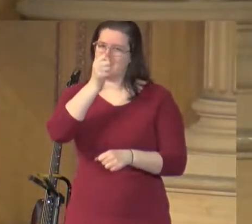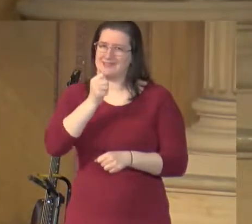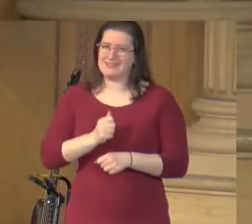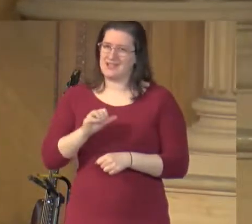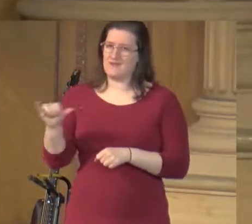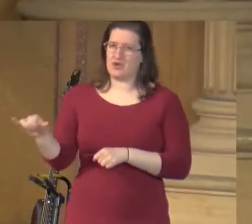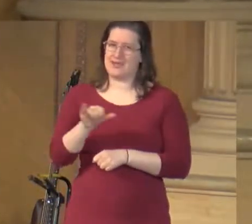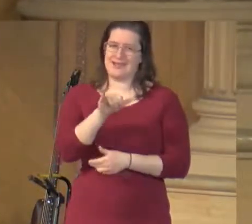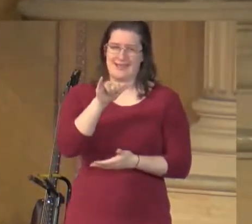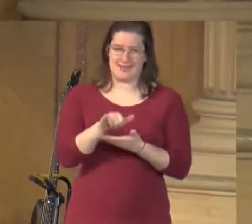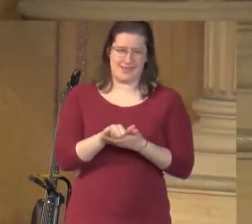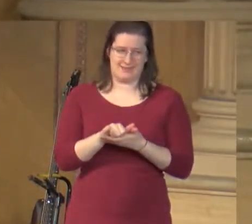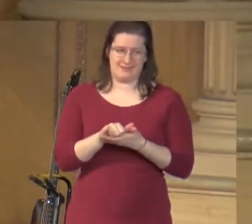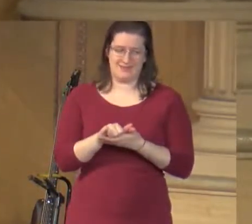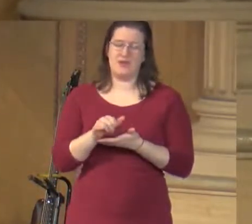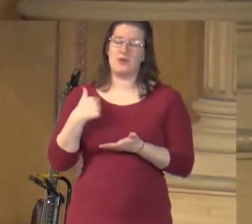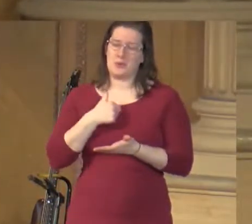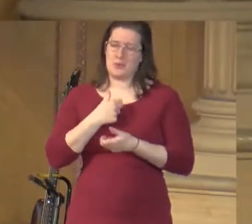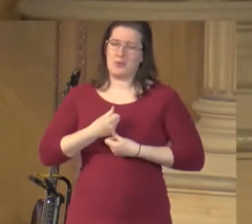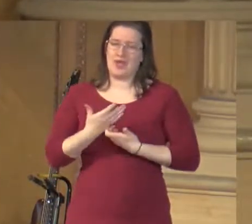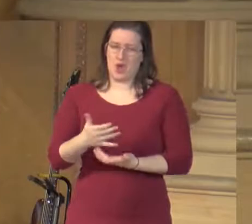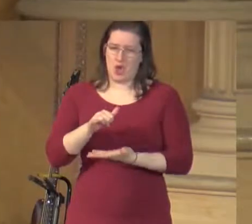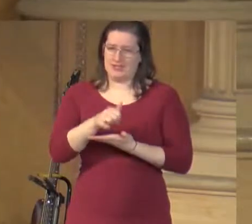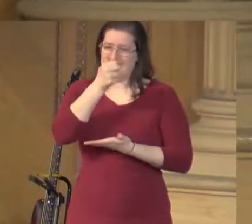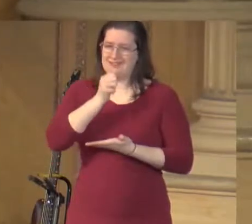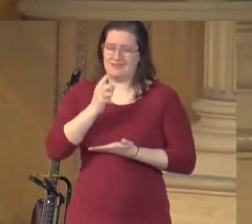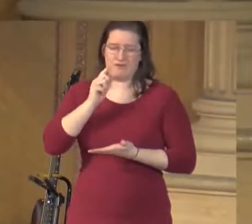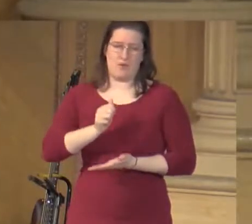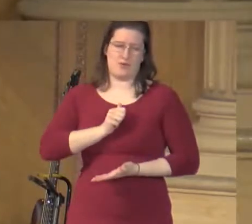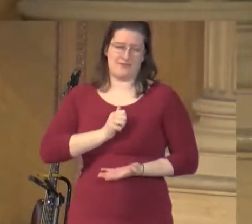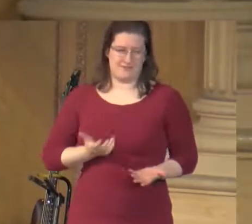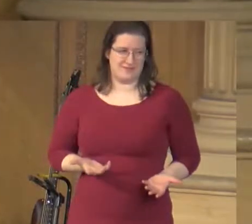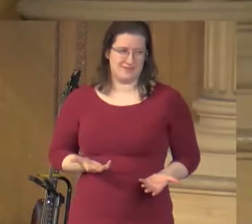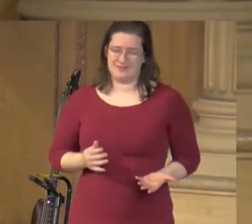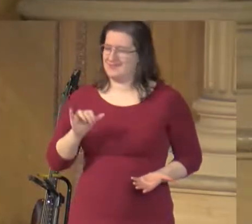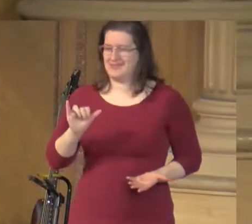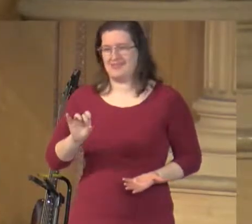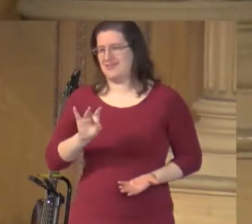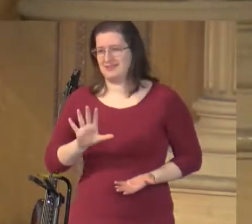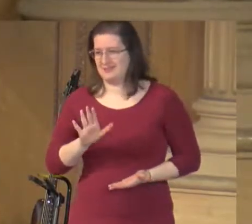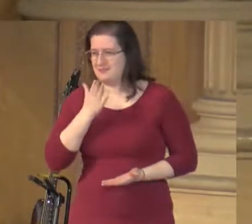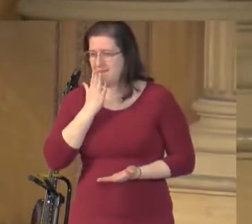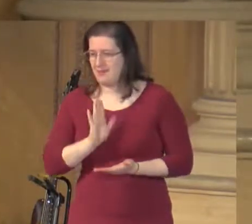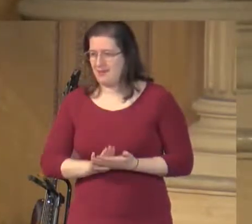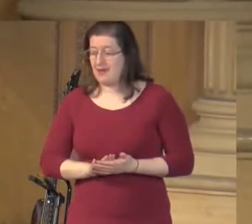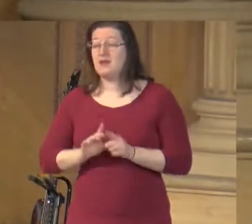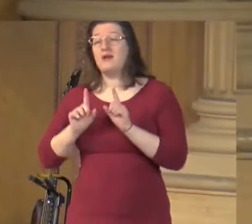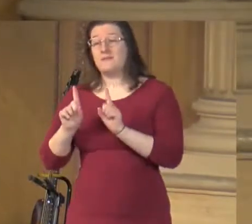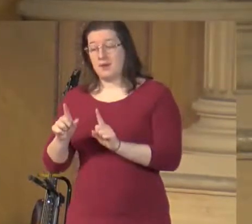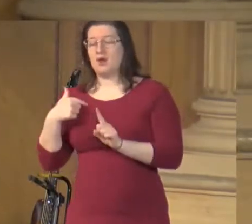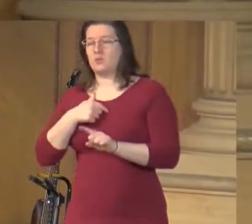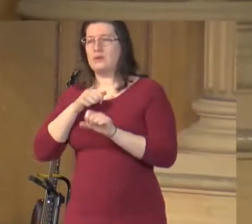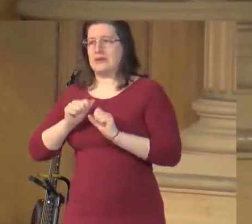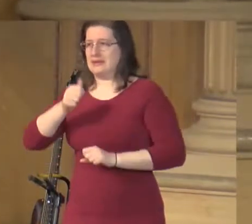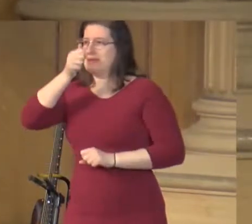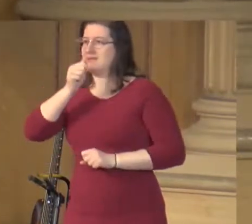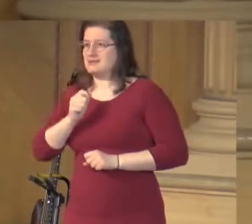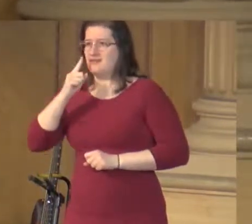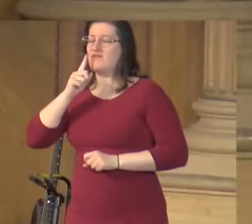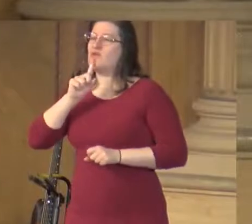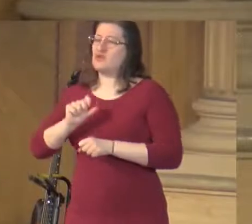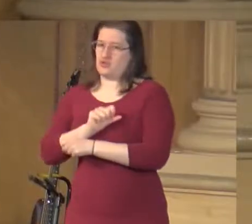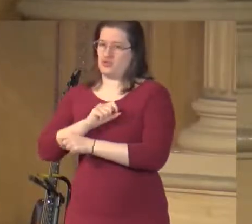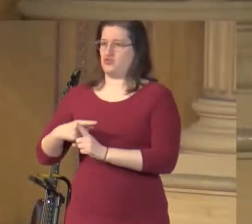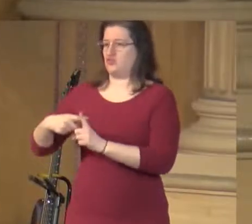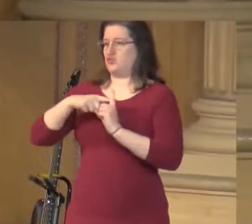There's a suffering that we cause and he says it's a shameful kind. But there's also that suffering for faithfulness and that's